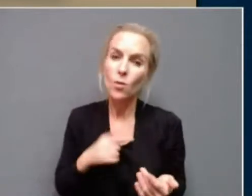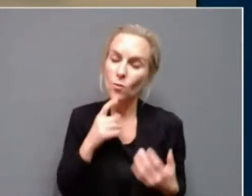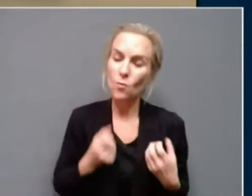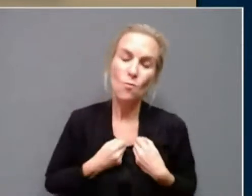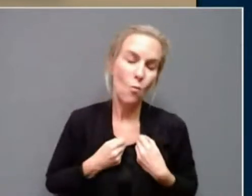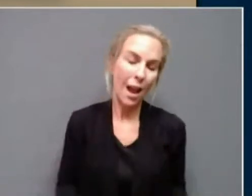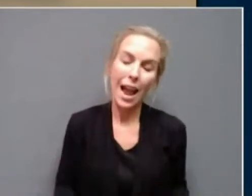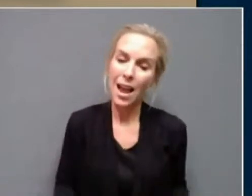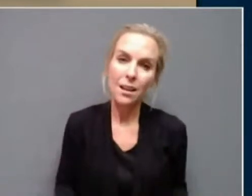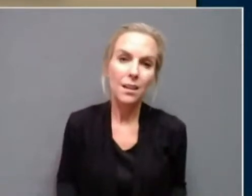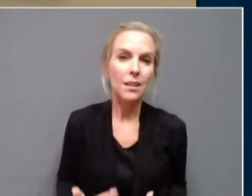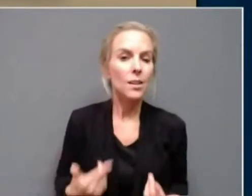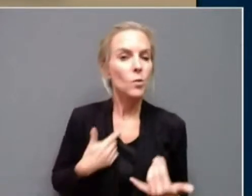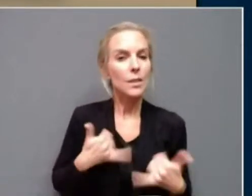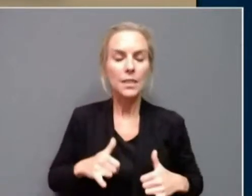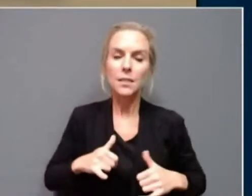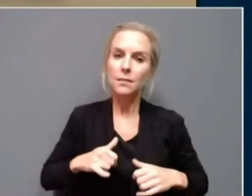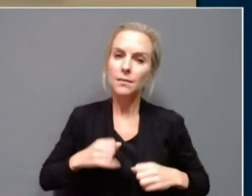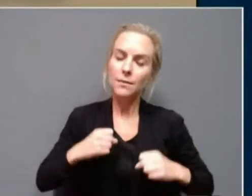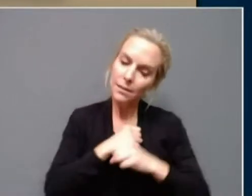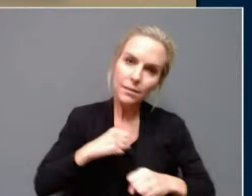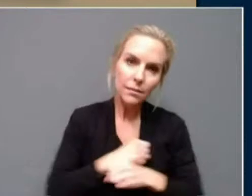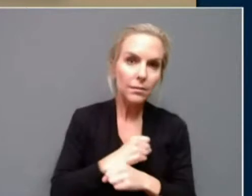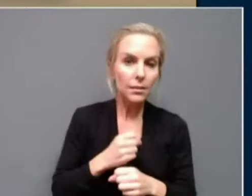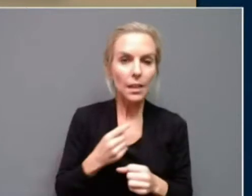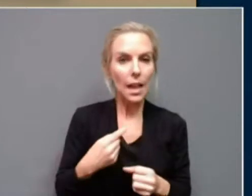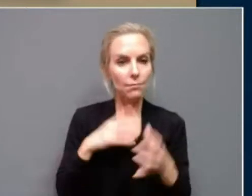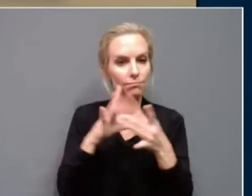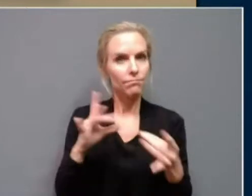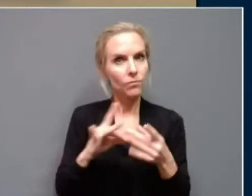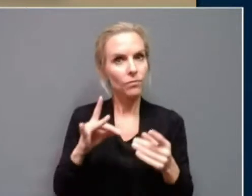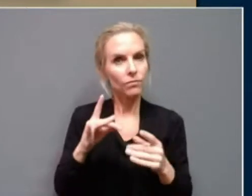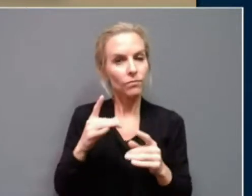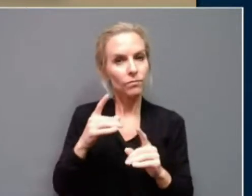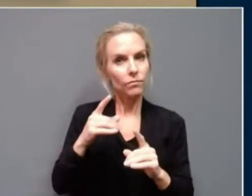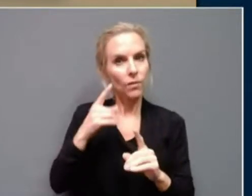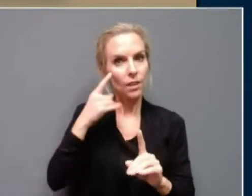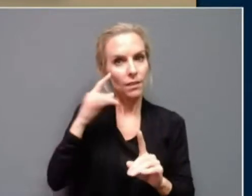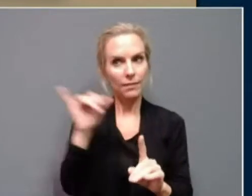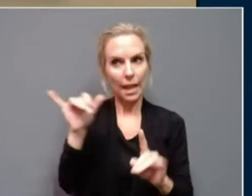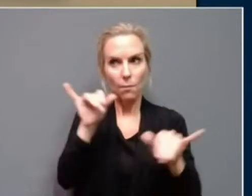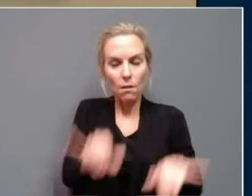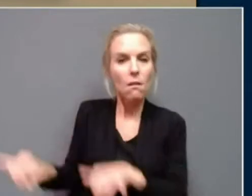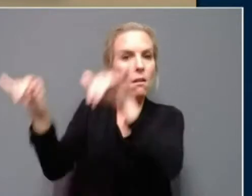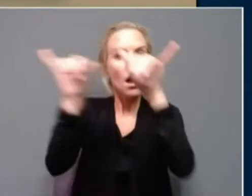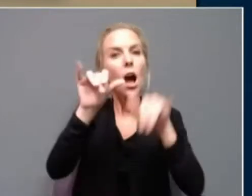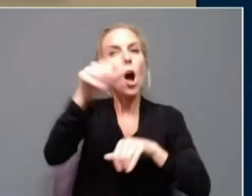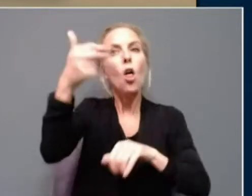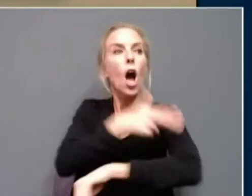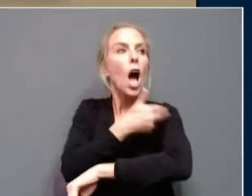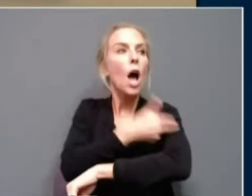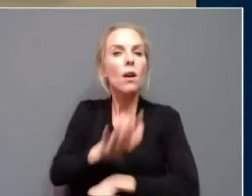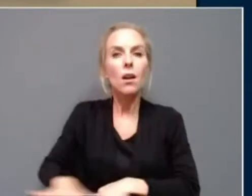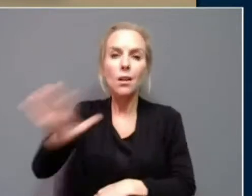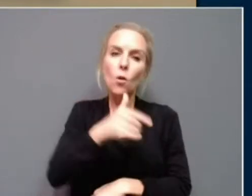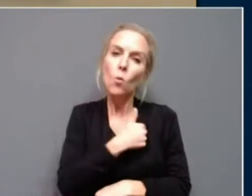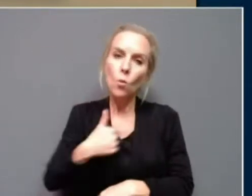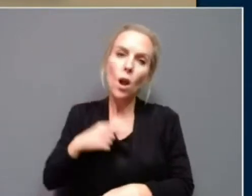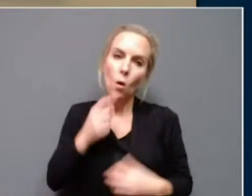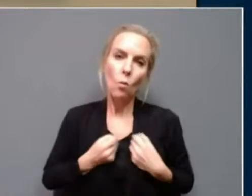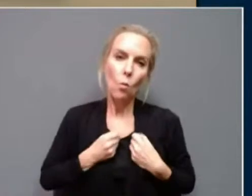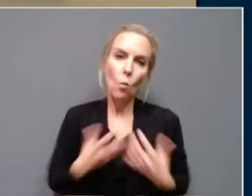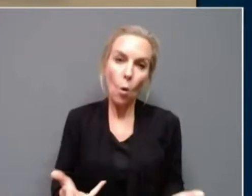I'm speaking for all of the hospitals across the state in saying that we're worn out, but we're not going to give